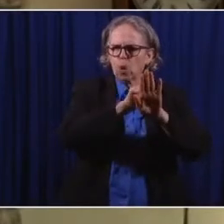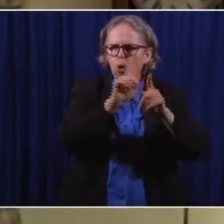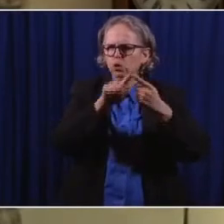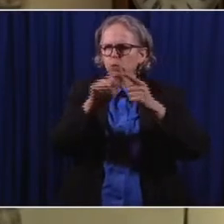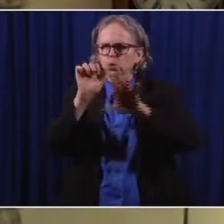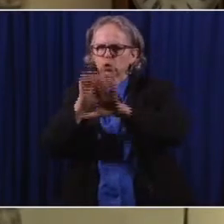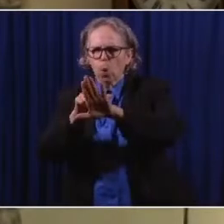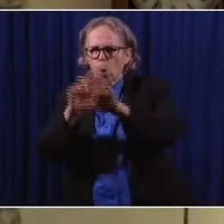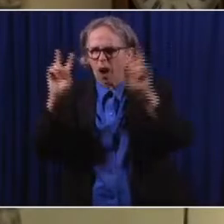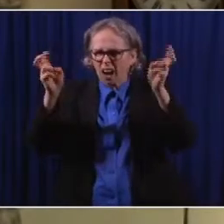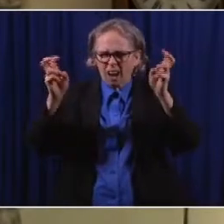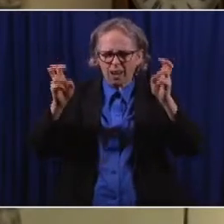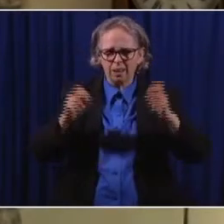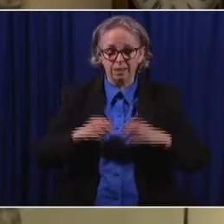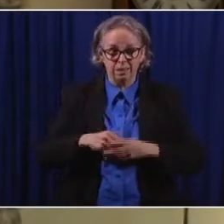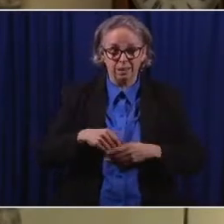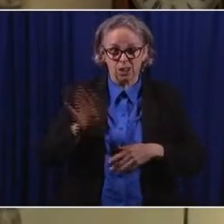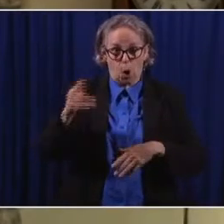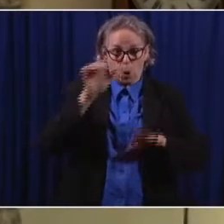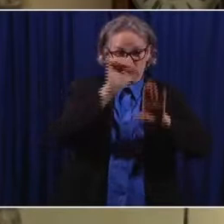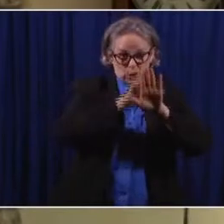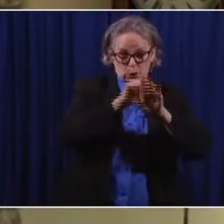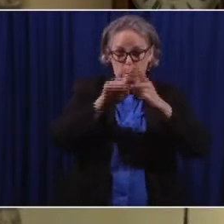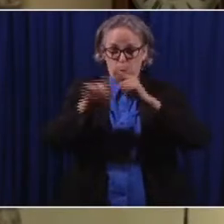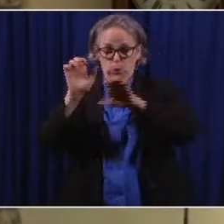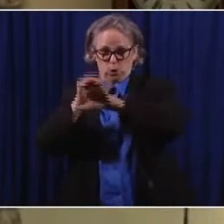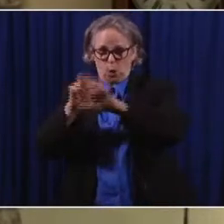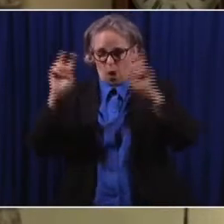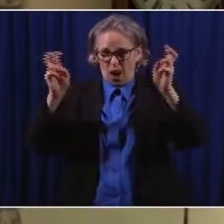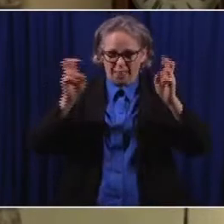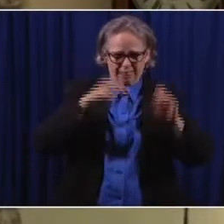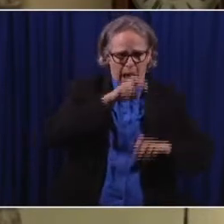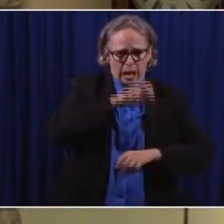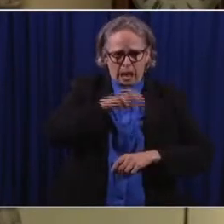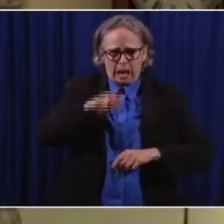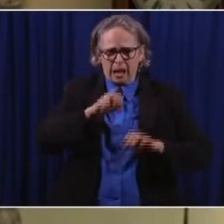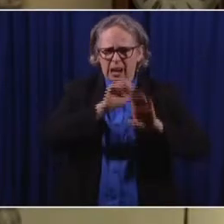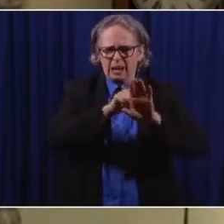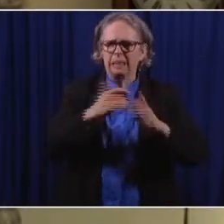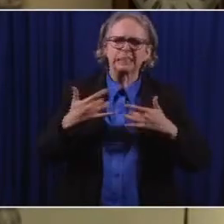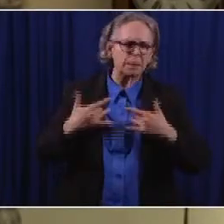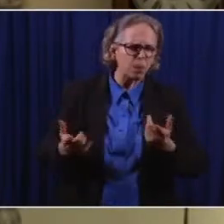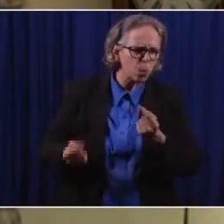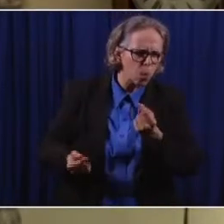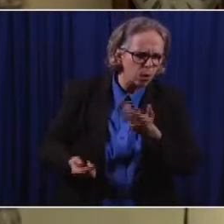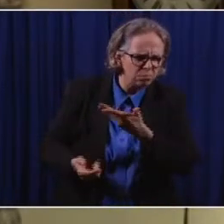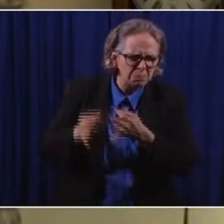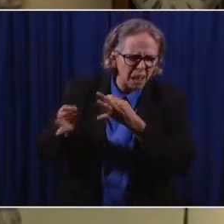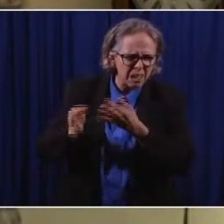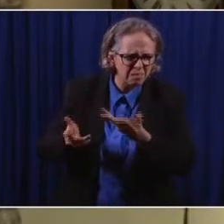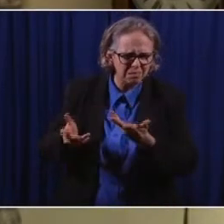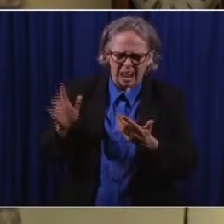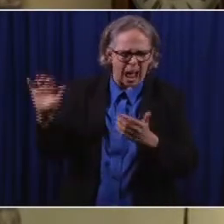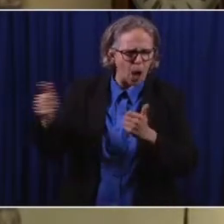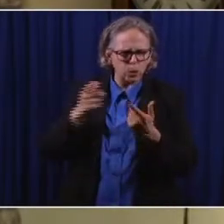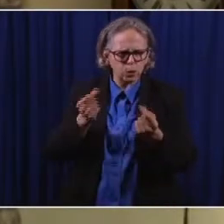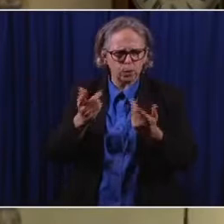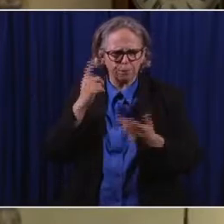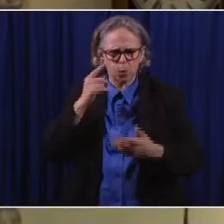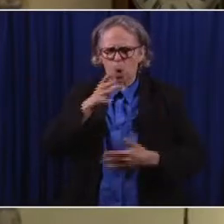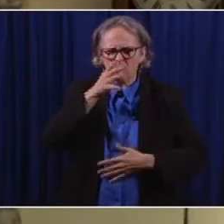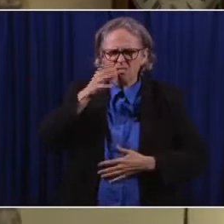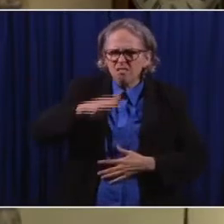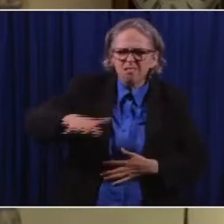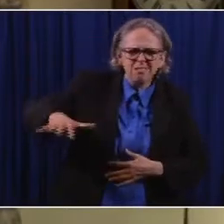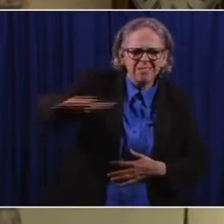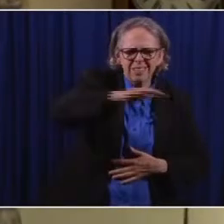is one way that you try to reach those folks who you haven't reached any other way. How does that work in Ohio? What are we